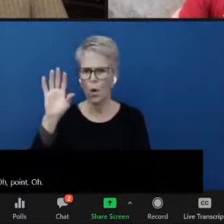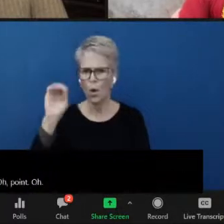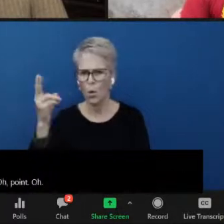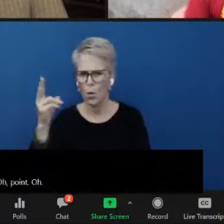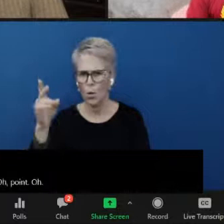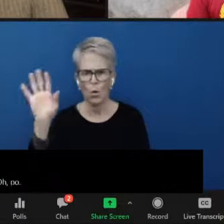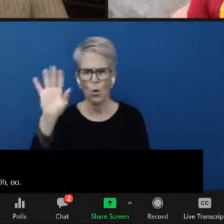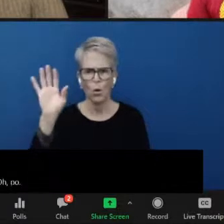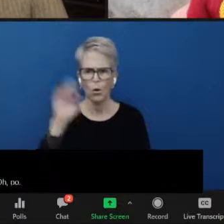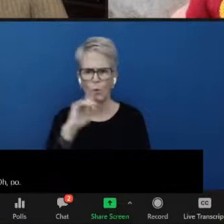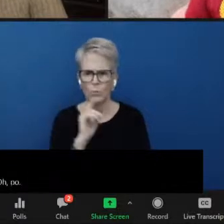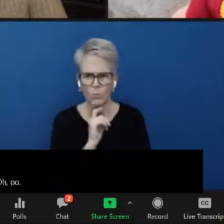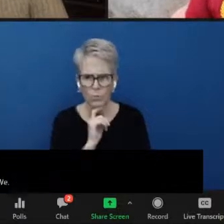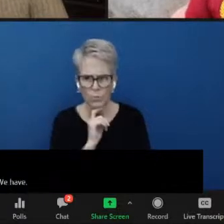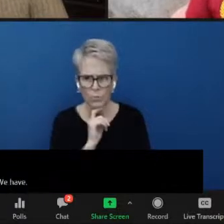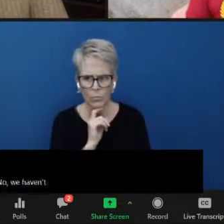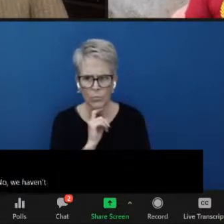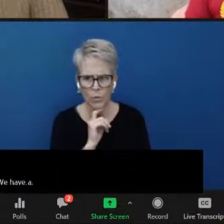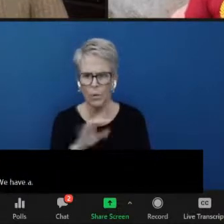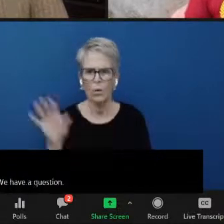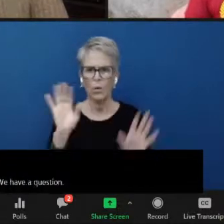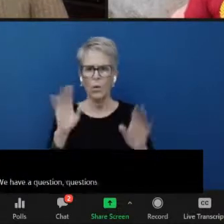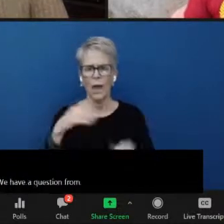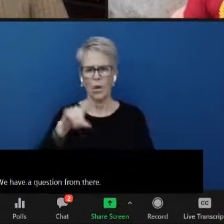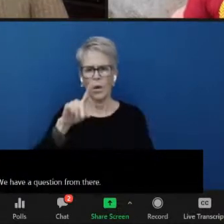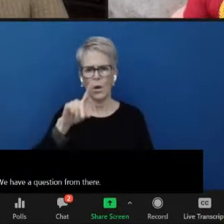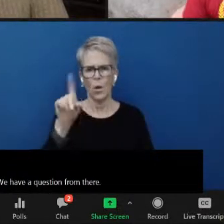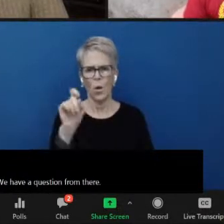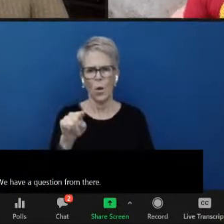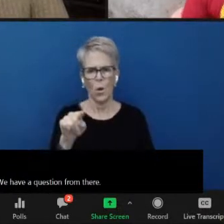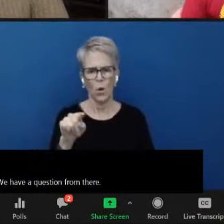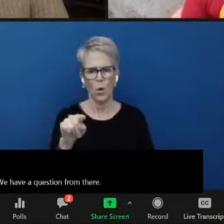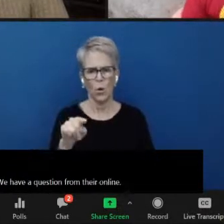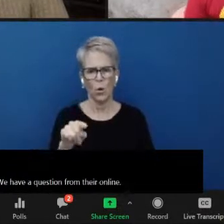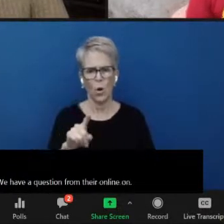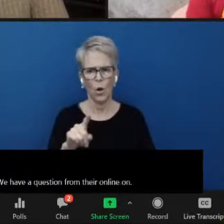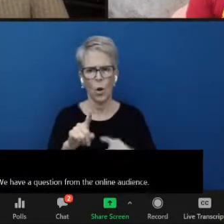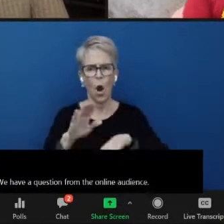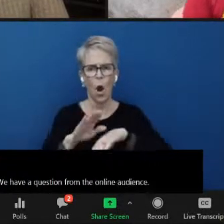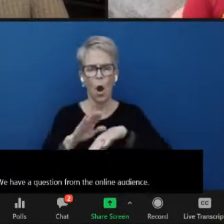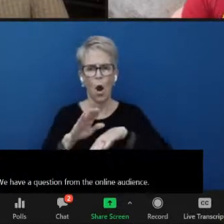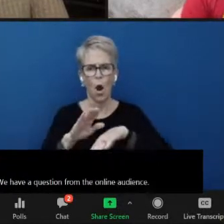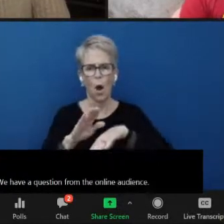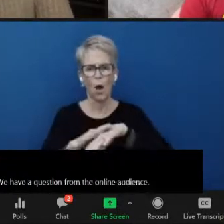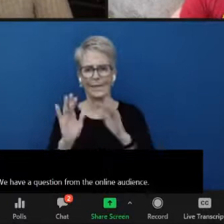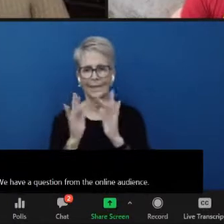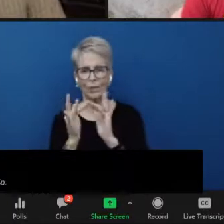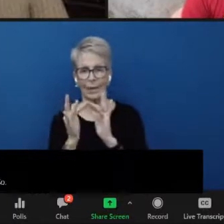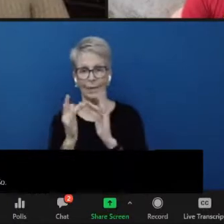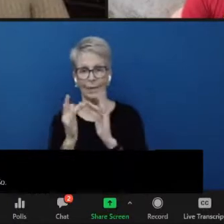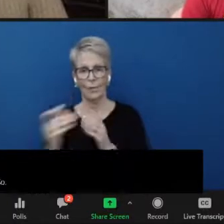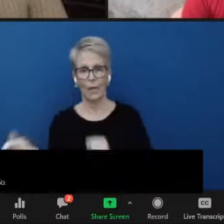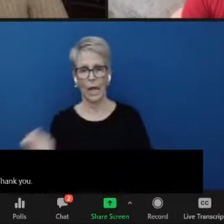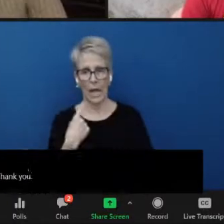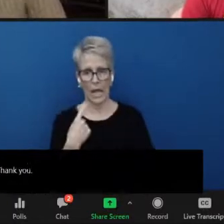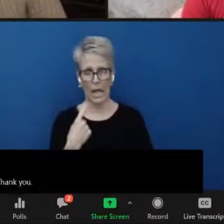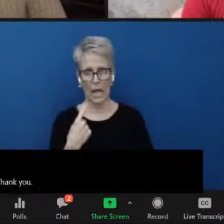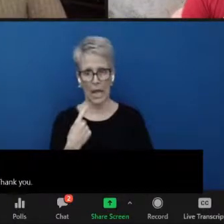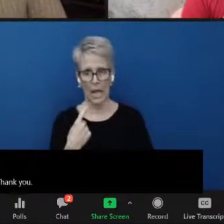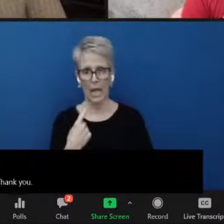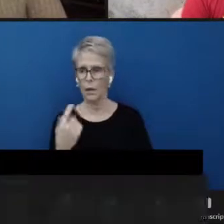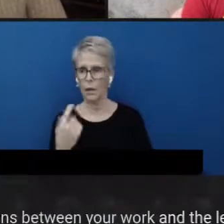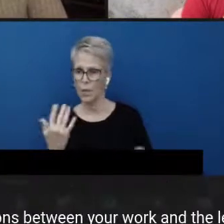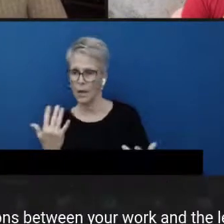No. We have a question from the online audience. Oh. So I'm just going to put it up here.